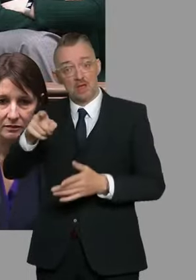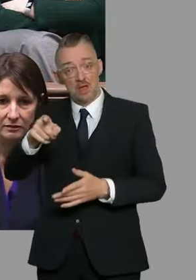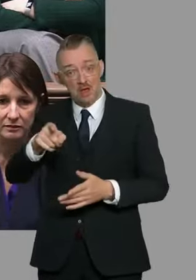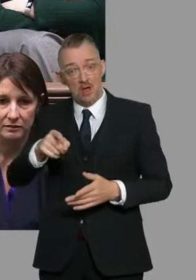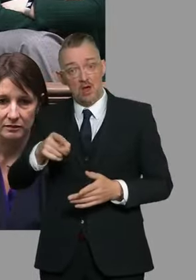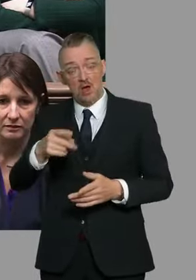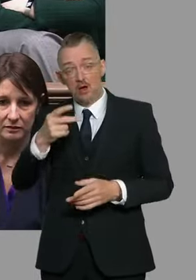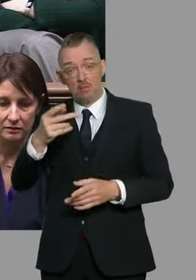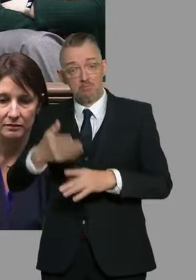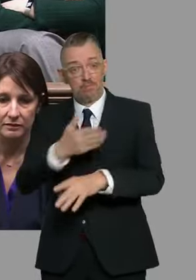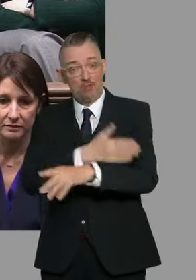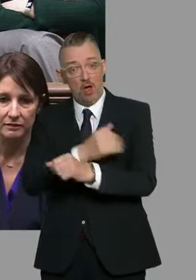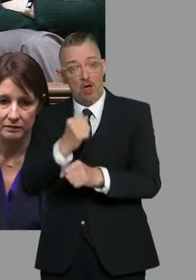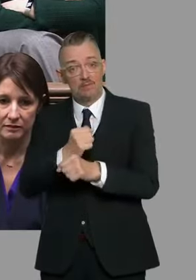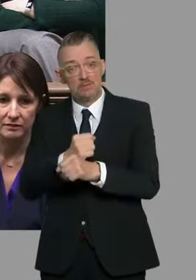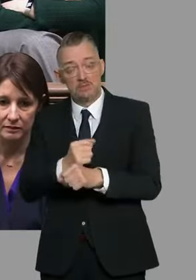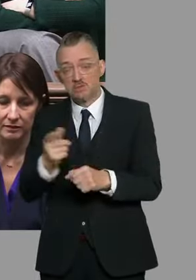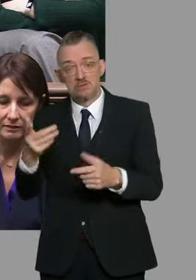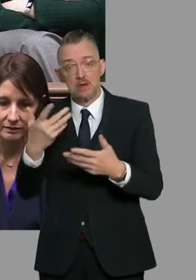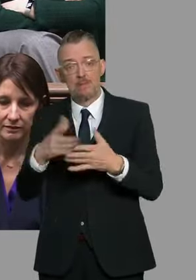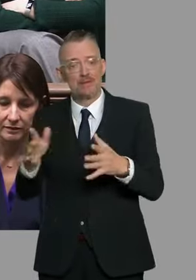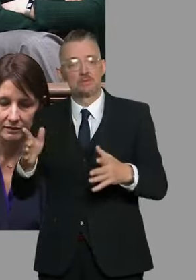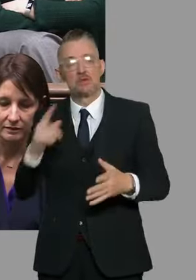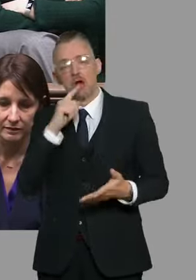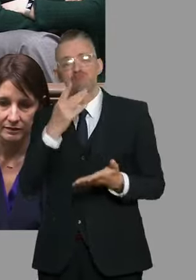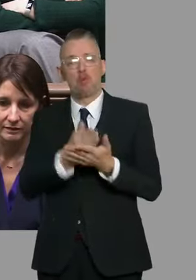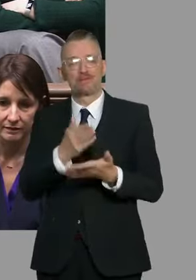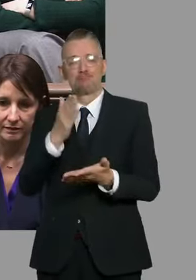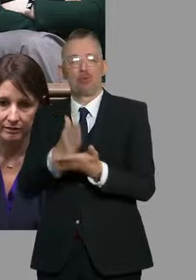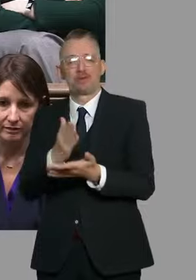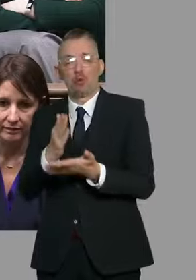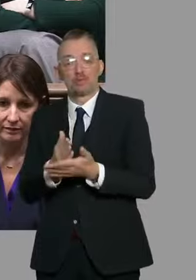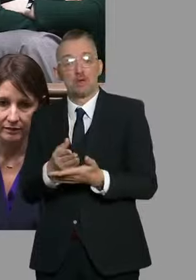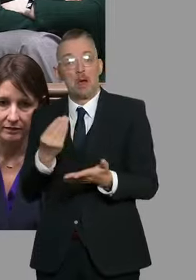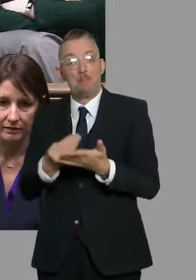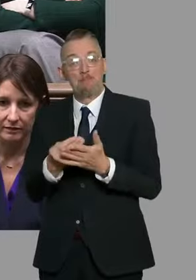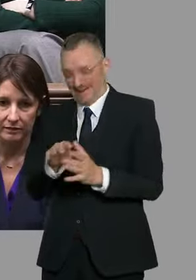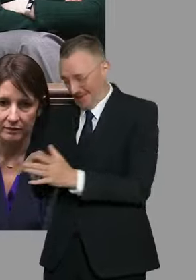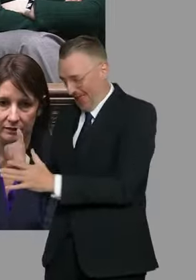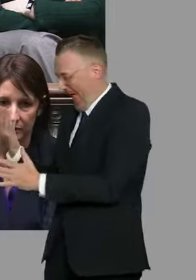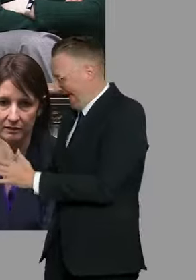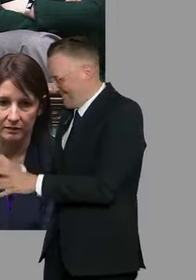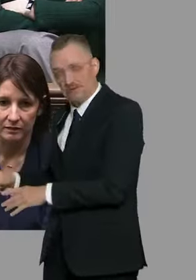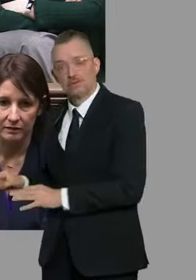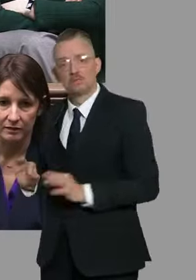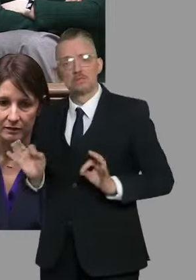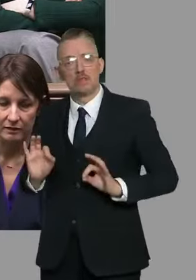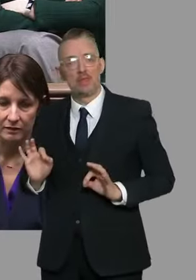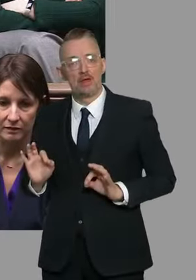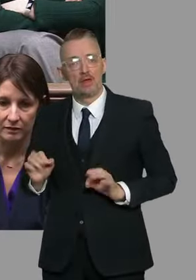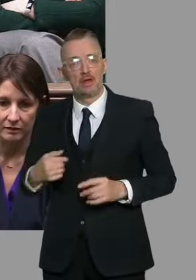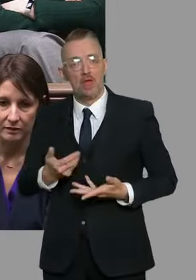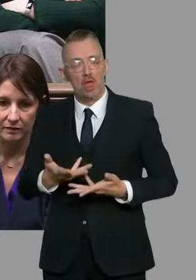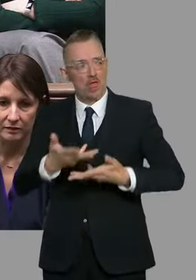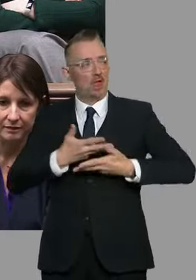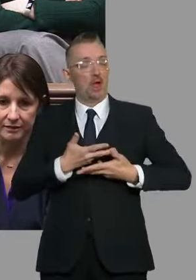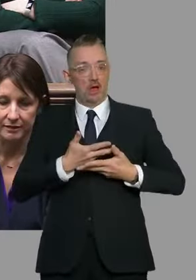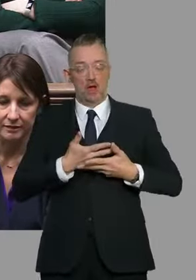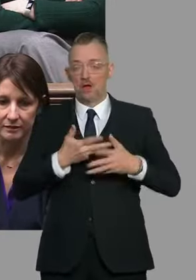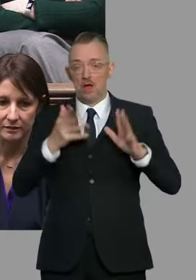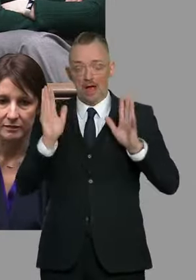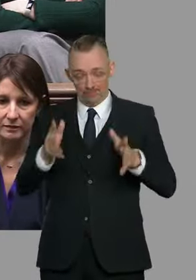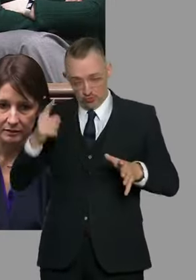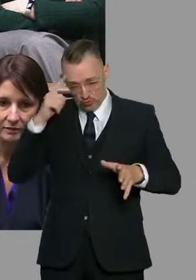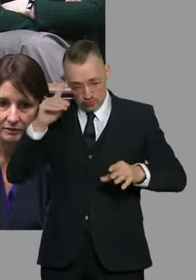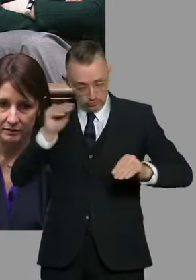They didn't put aside the money to pay for it. We've had to inherit that, to clean it up. We will get on with delivery, but we had to balance the